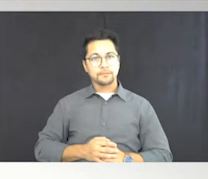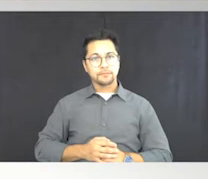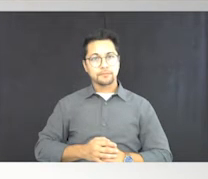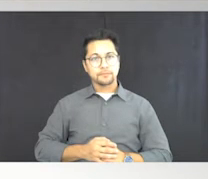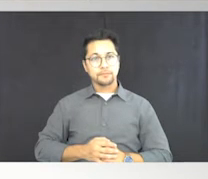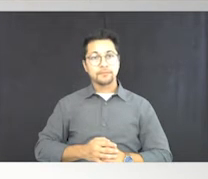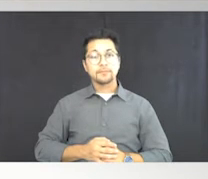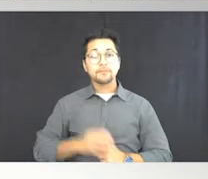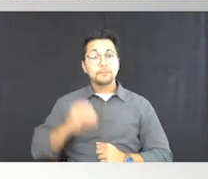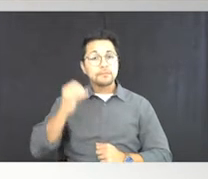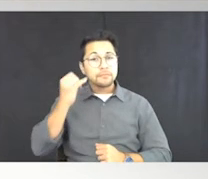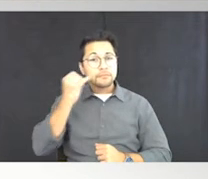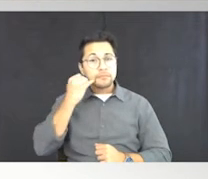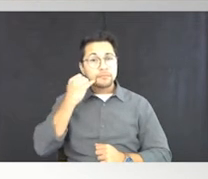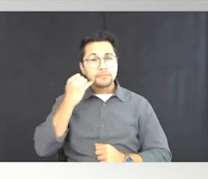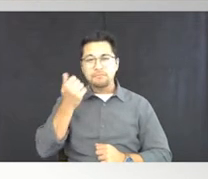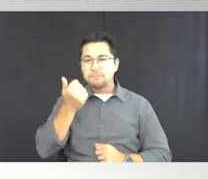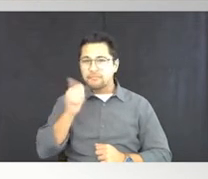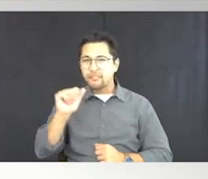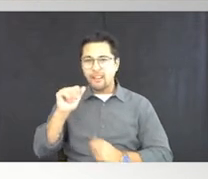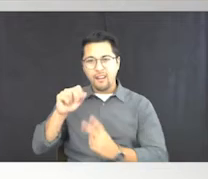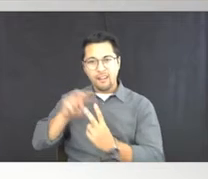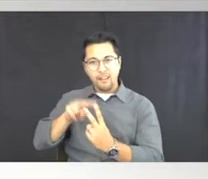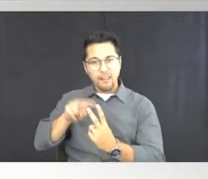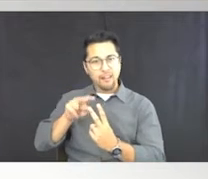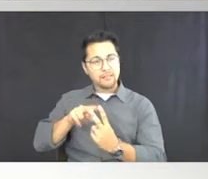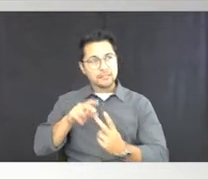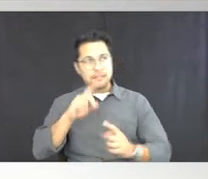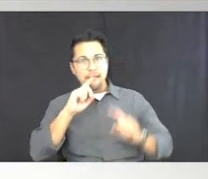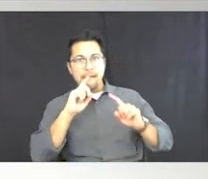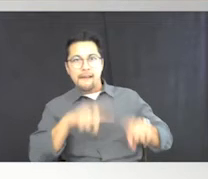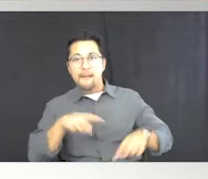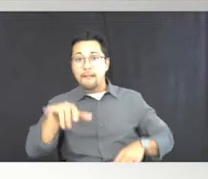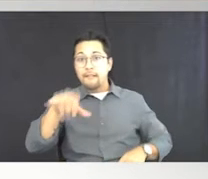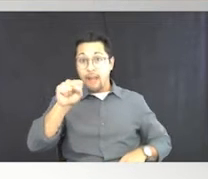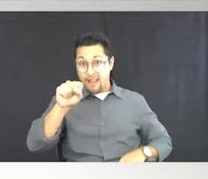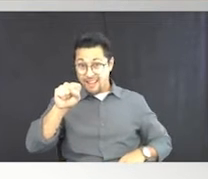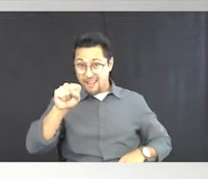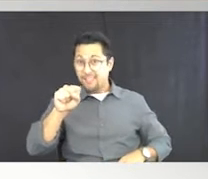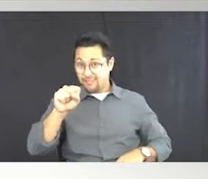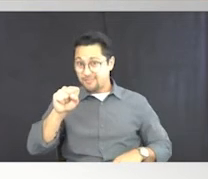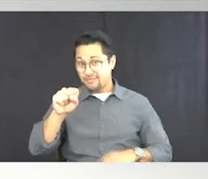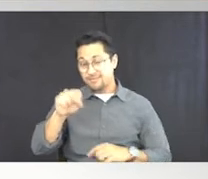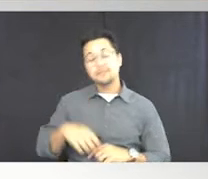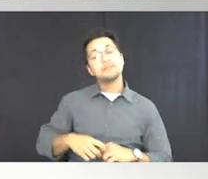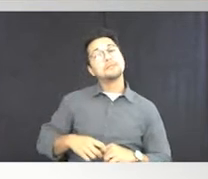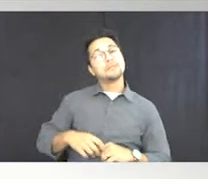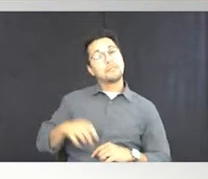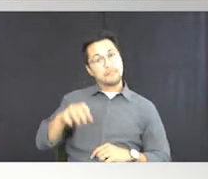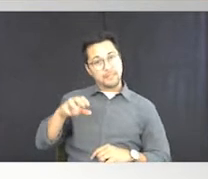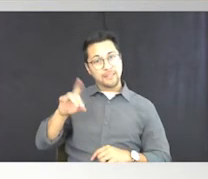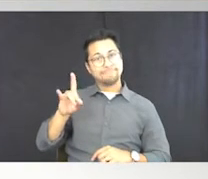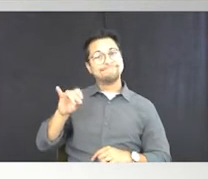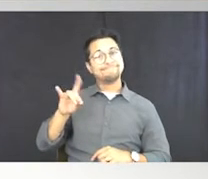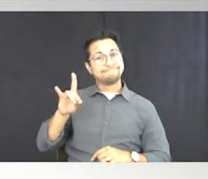So if either question is answered yes on the previous slides, if they answered yes, that it was